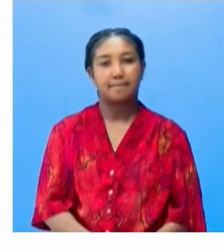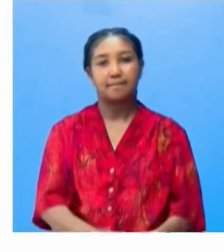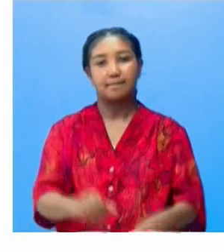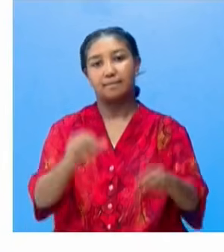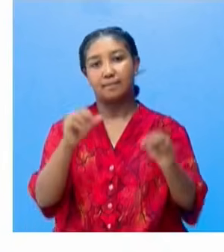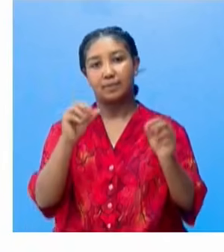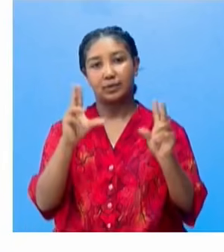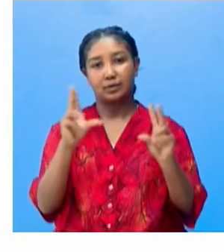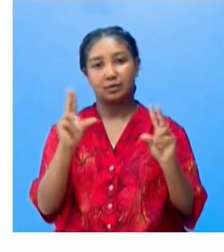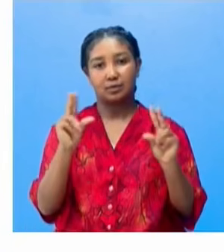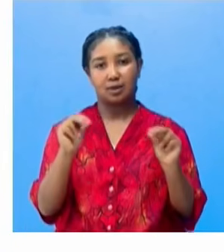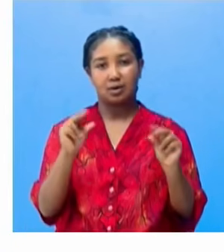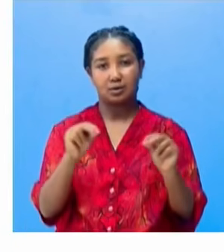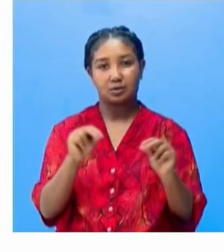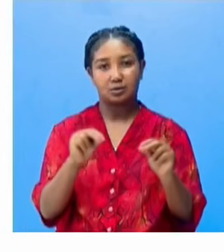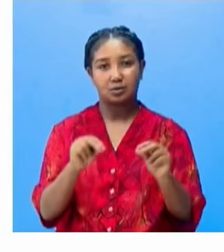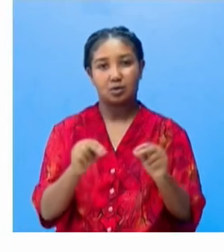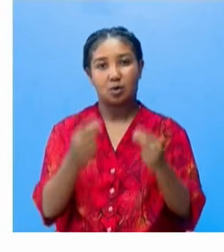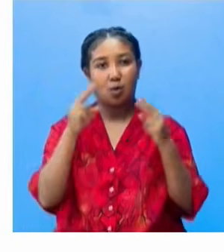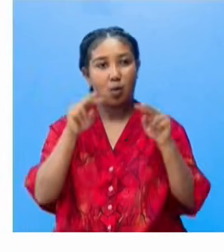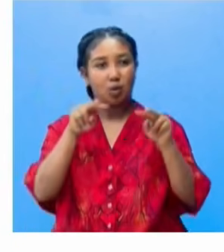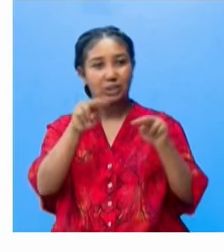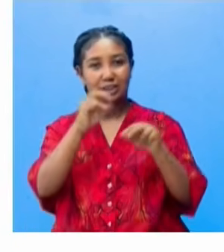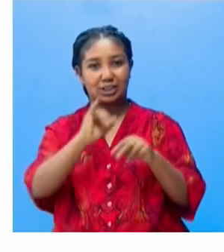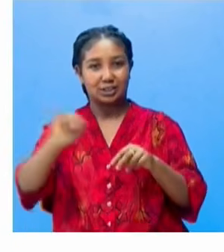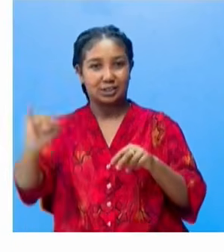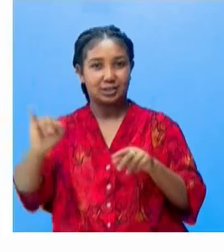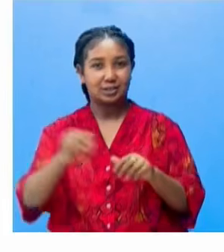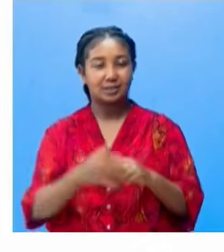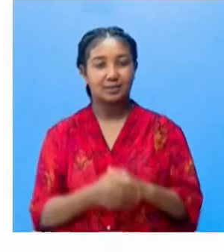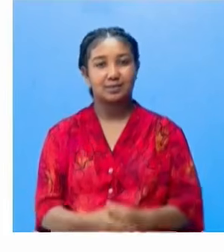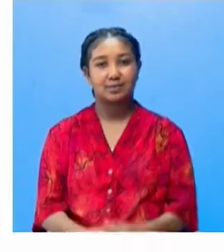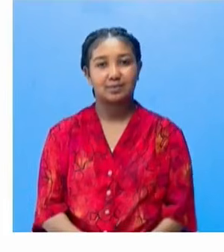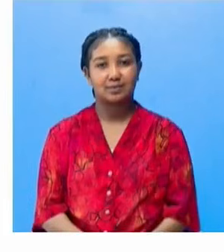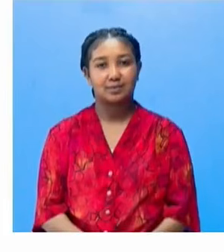not watching